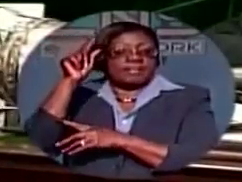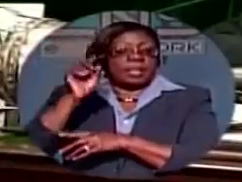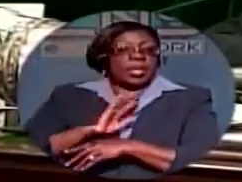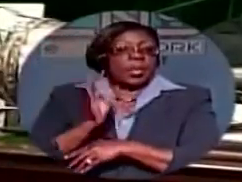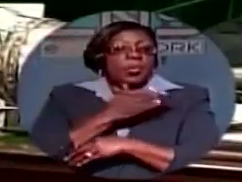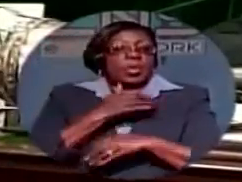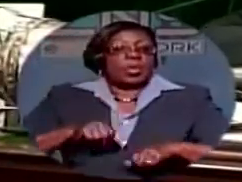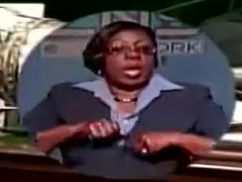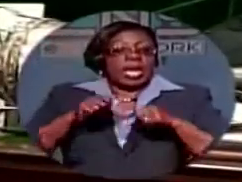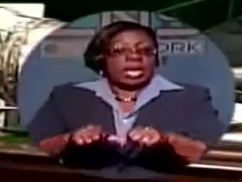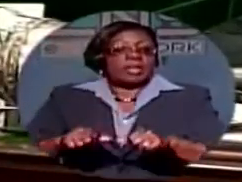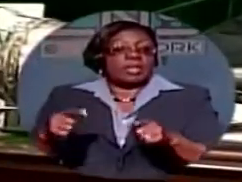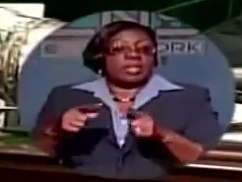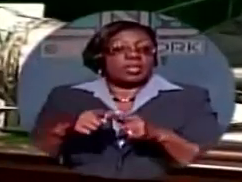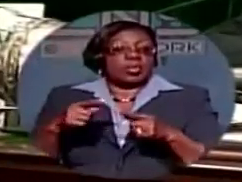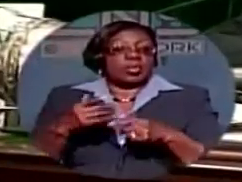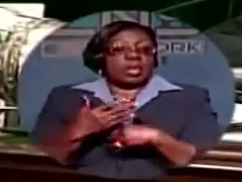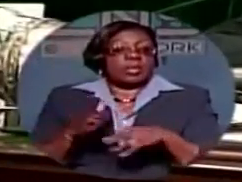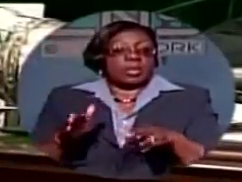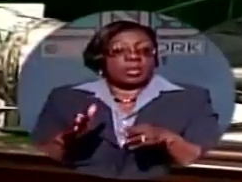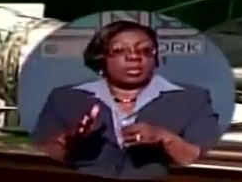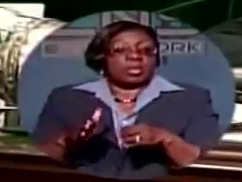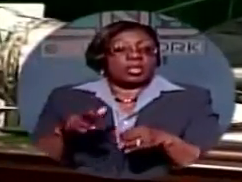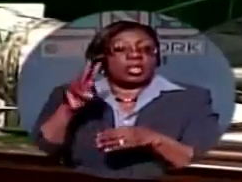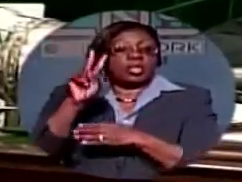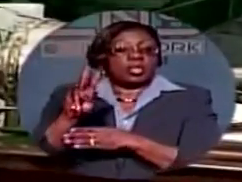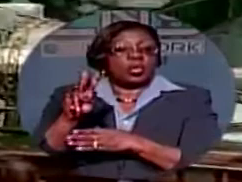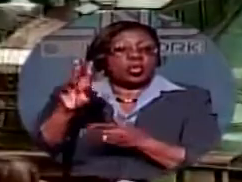were able to conclude